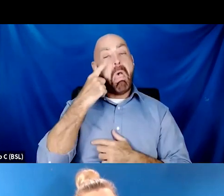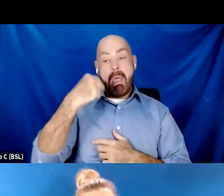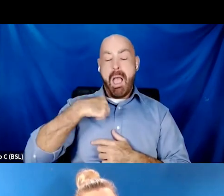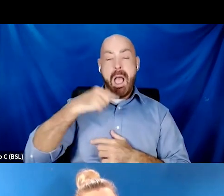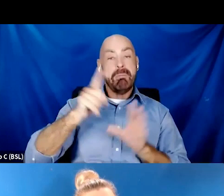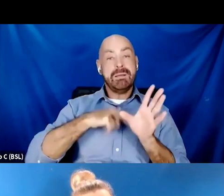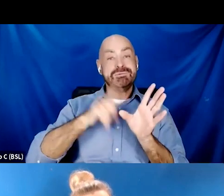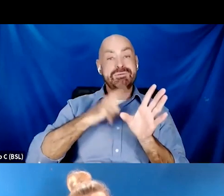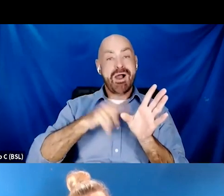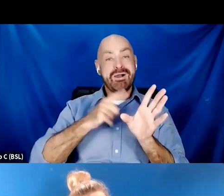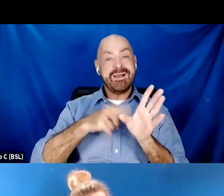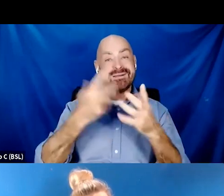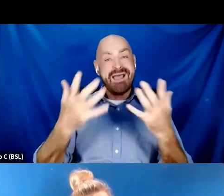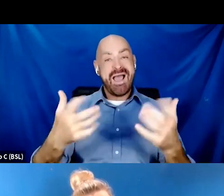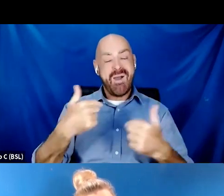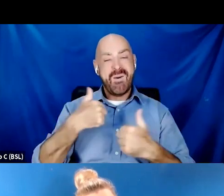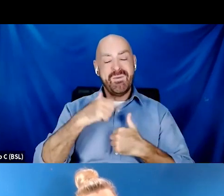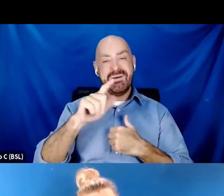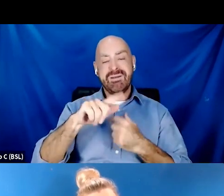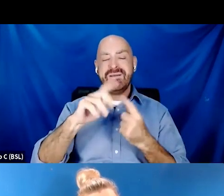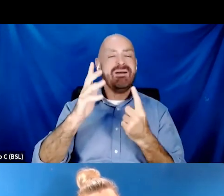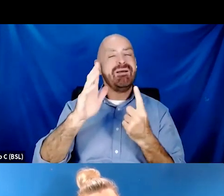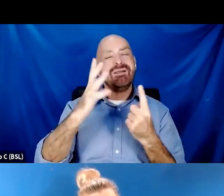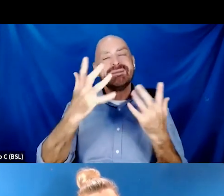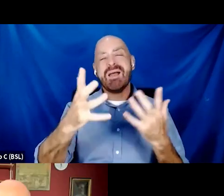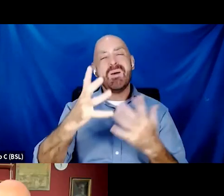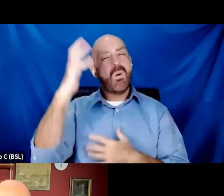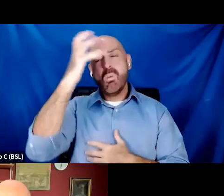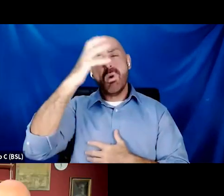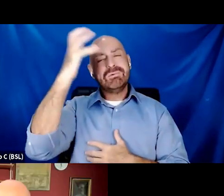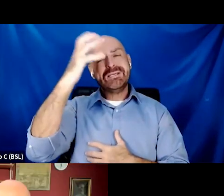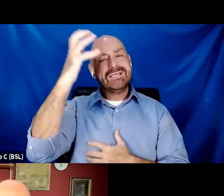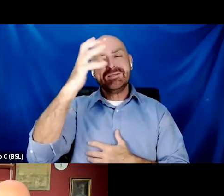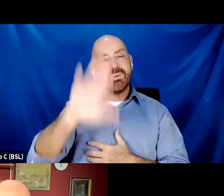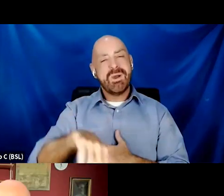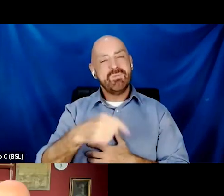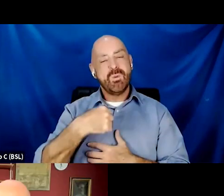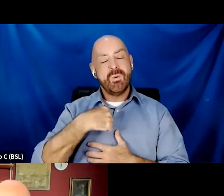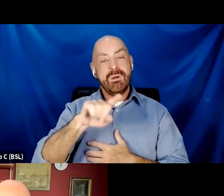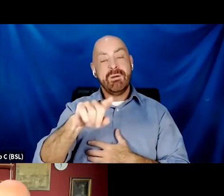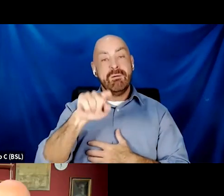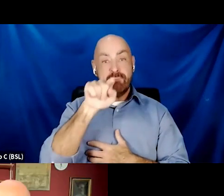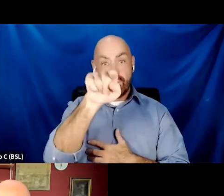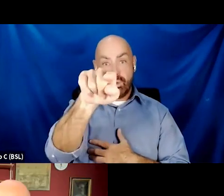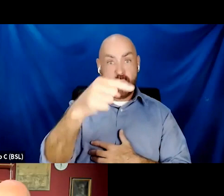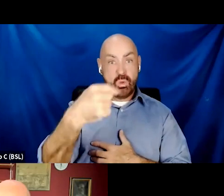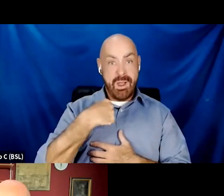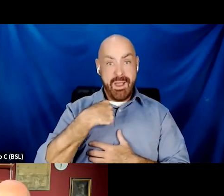isn't something you have to worry about very much. But you're right. For you and I,